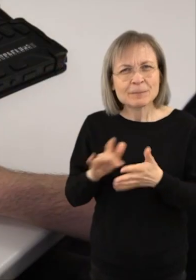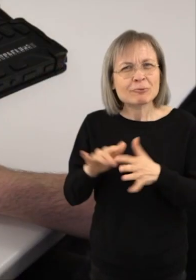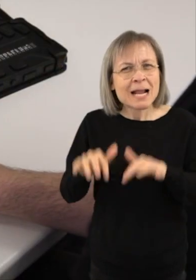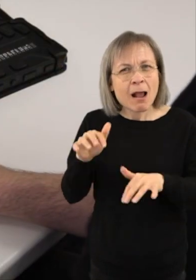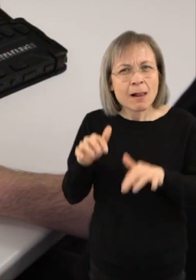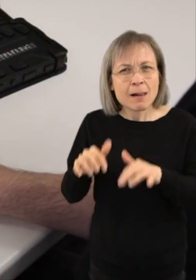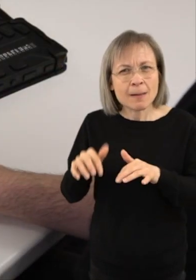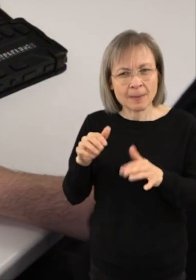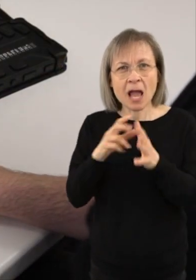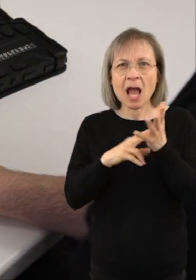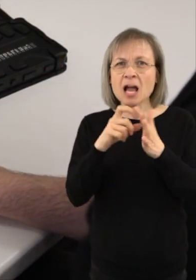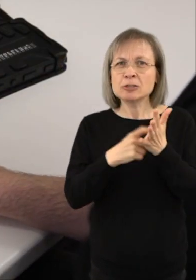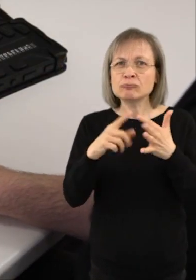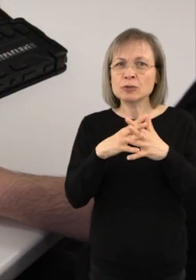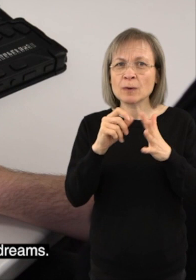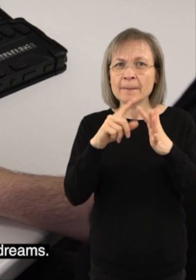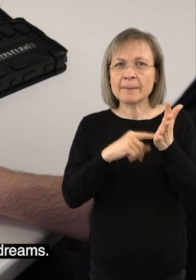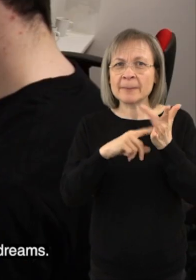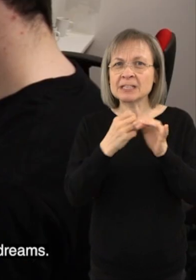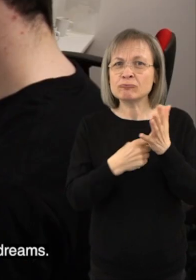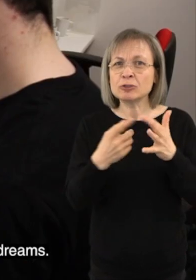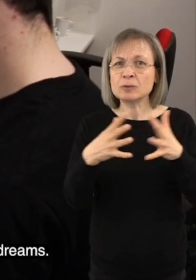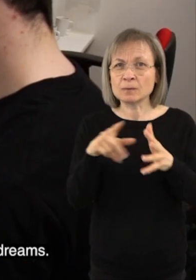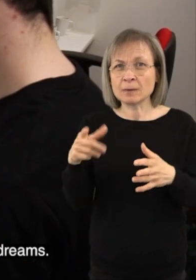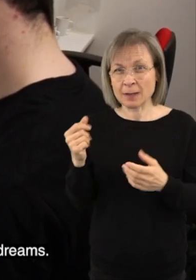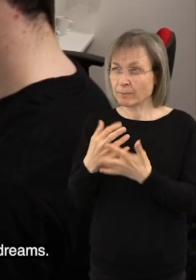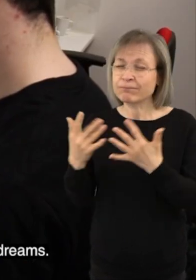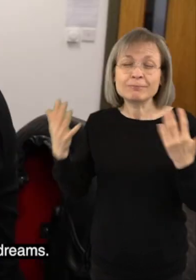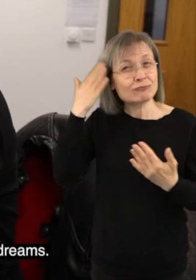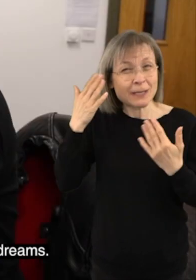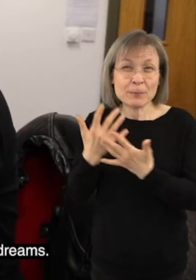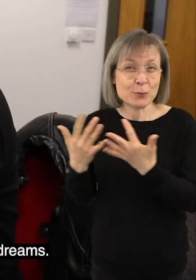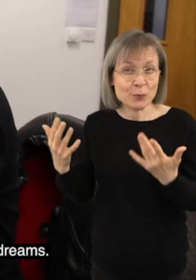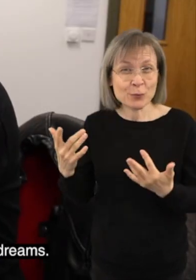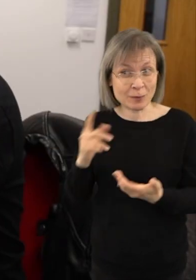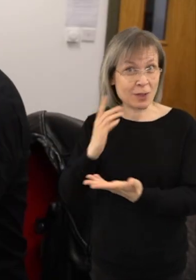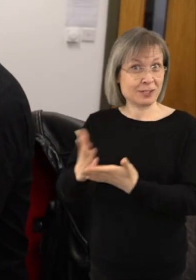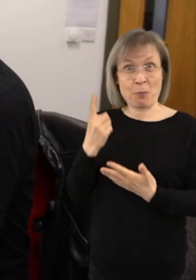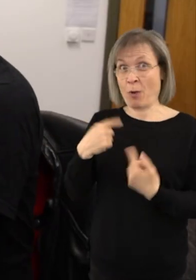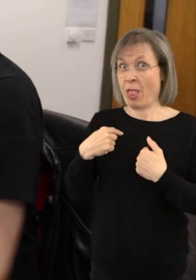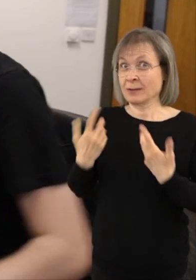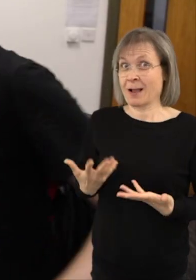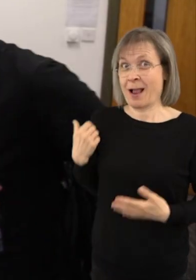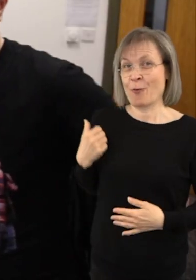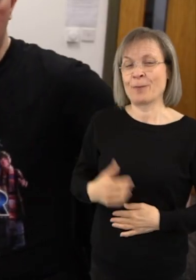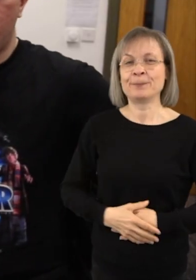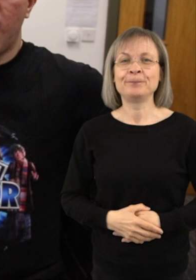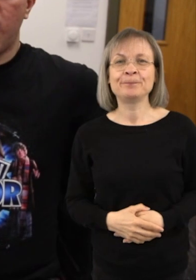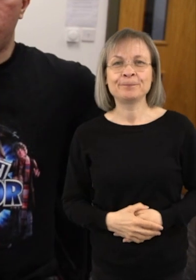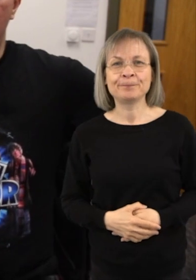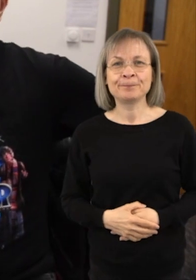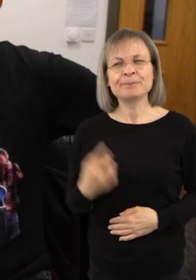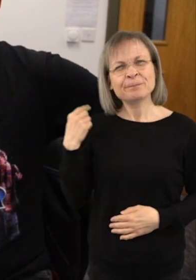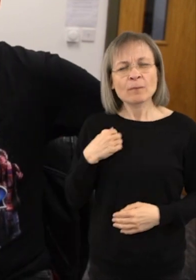Typing away on his BrailleNote touch, Andrew Pettigrew is a young man with many dreams. He now shares one with